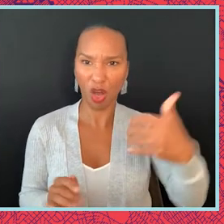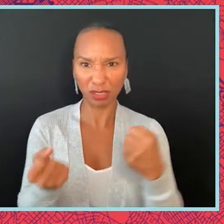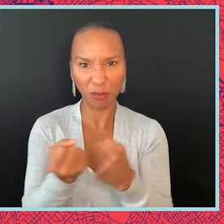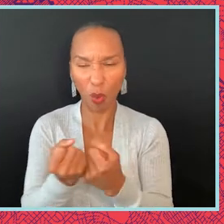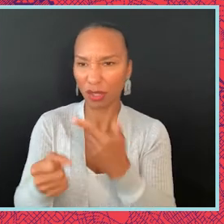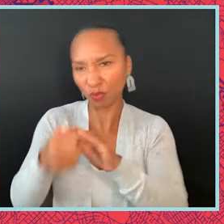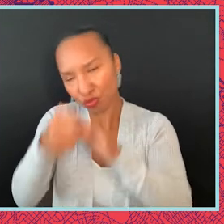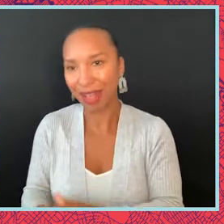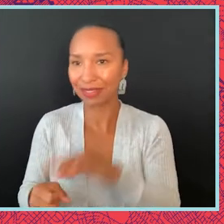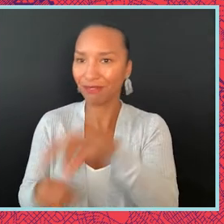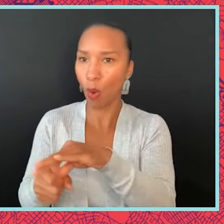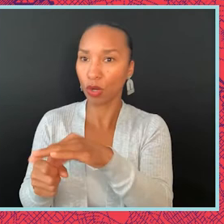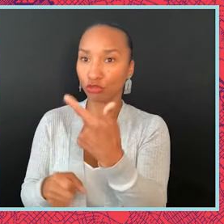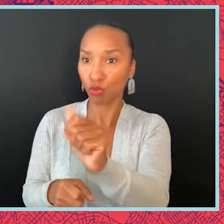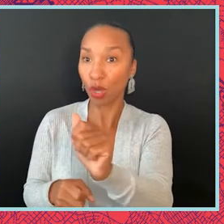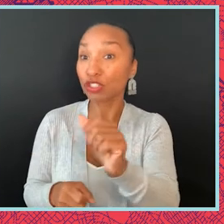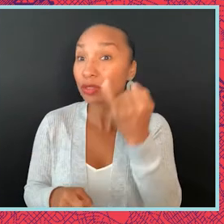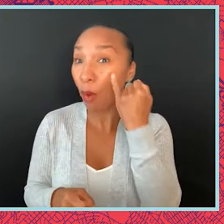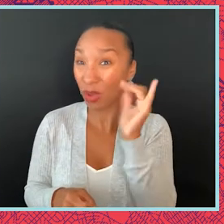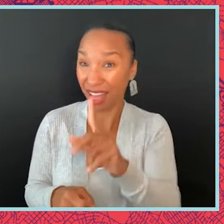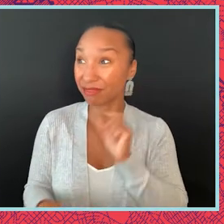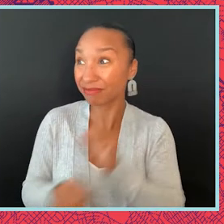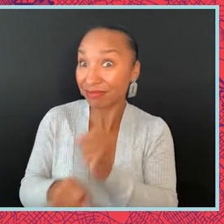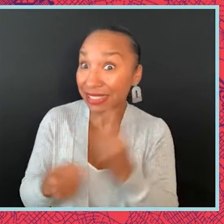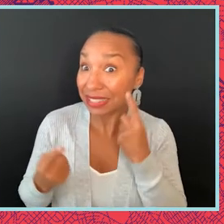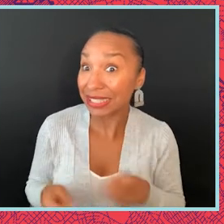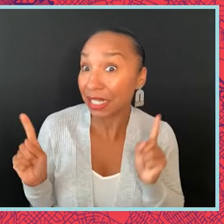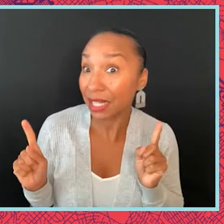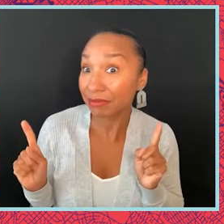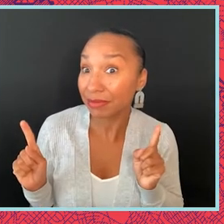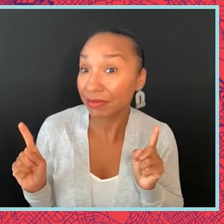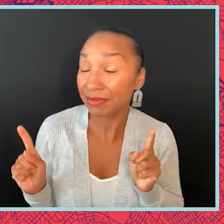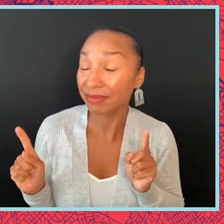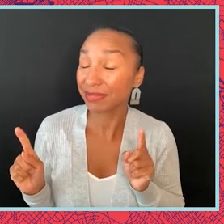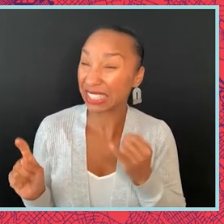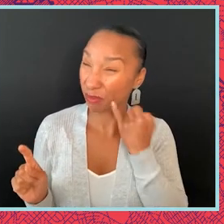co-conspirators, had actually failed, had actually succeeded, right?